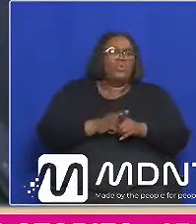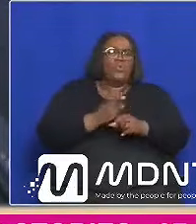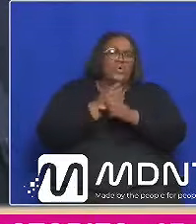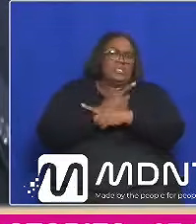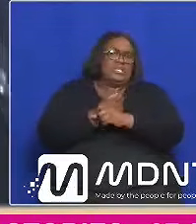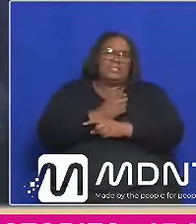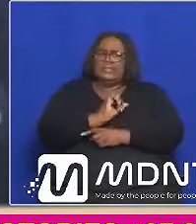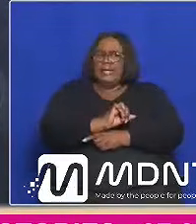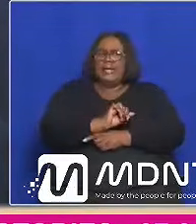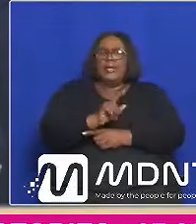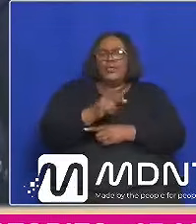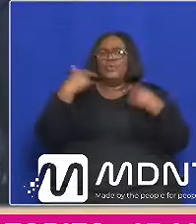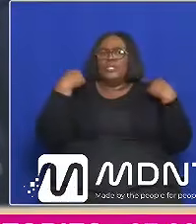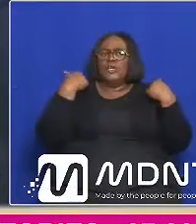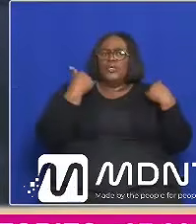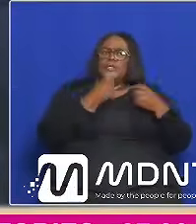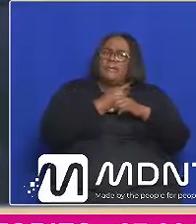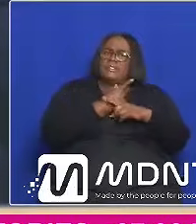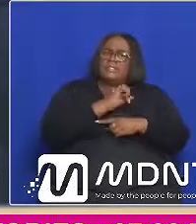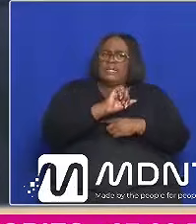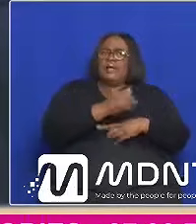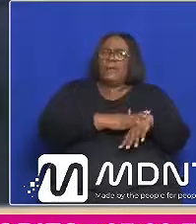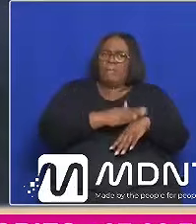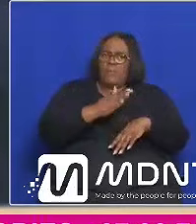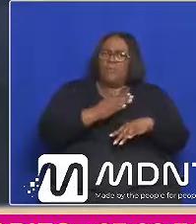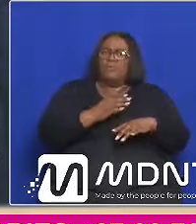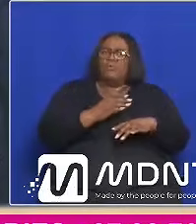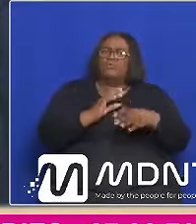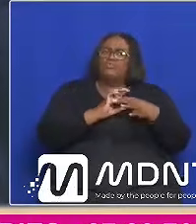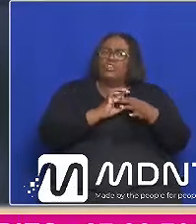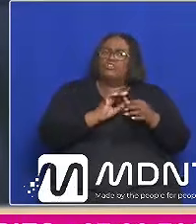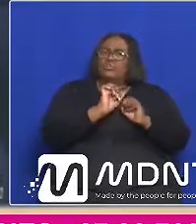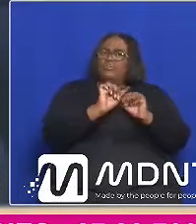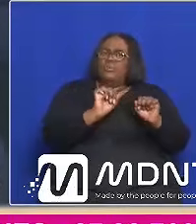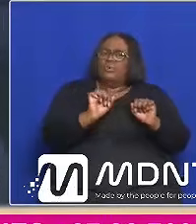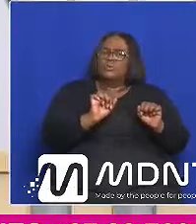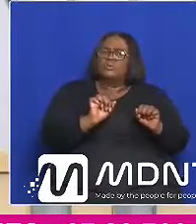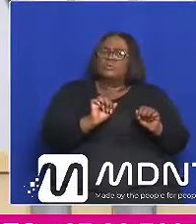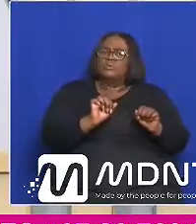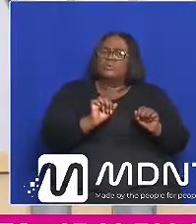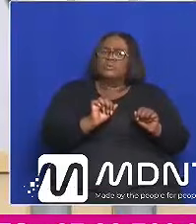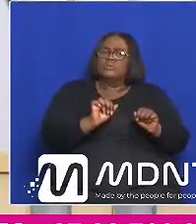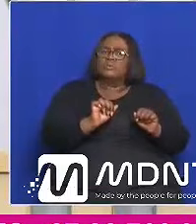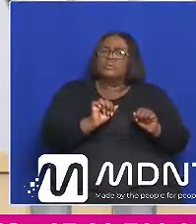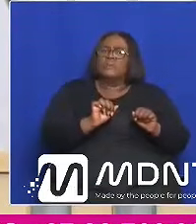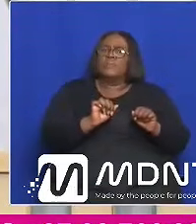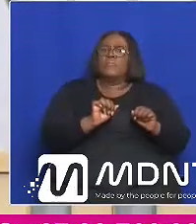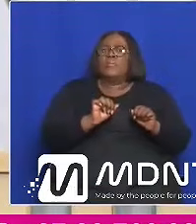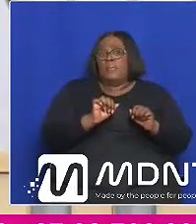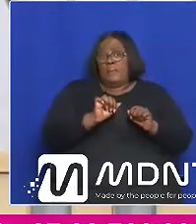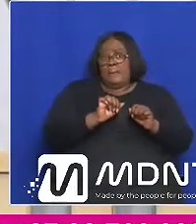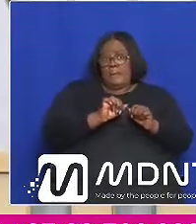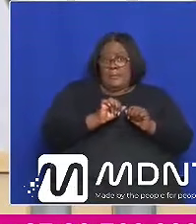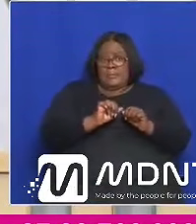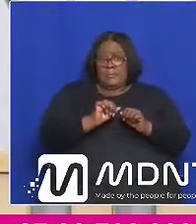taxes. There was more to your relationship than just a security provider.